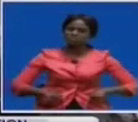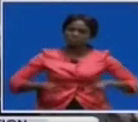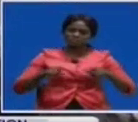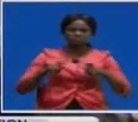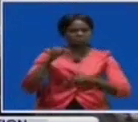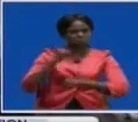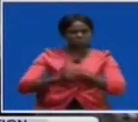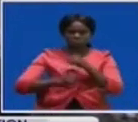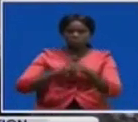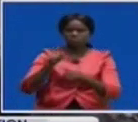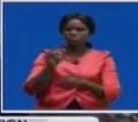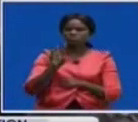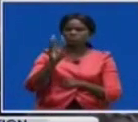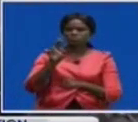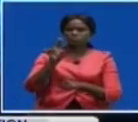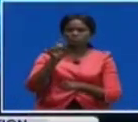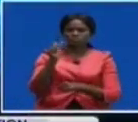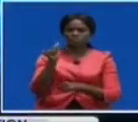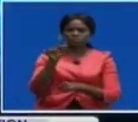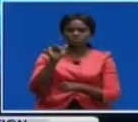Mine Hospital.